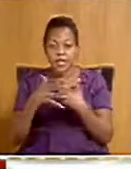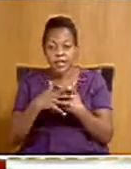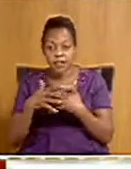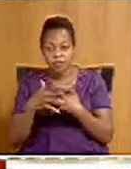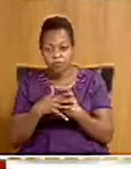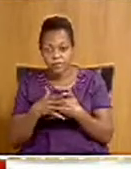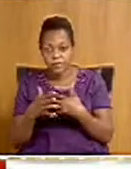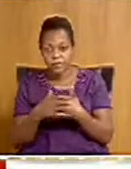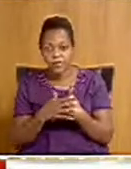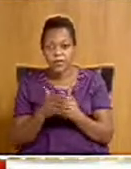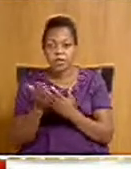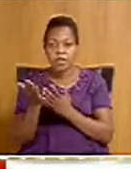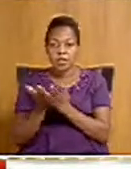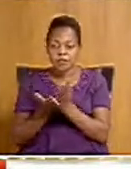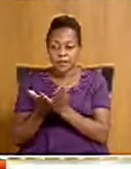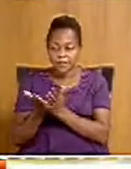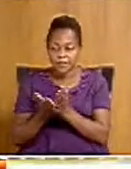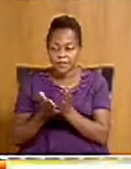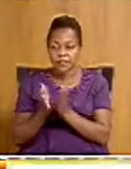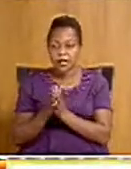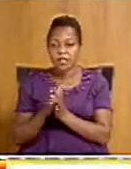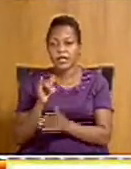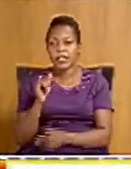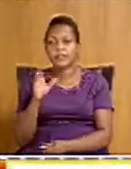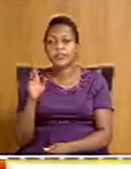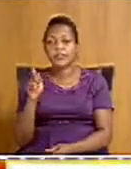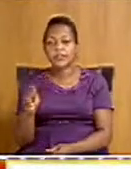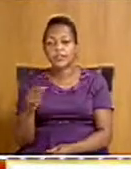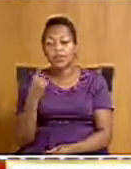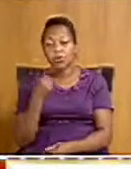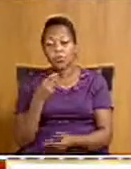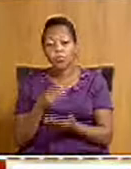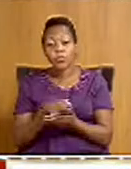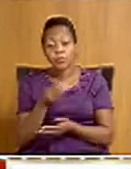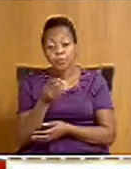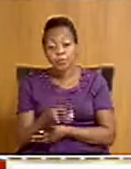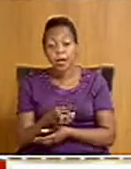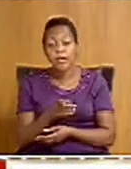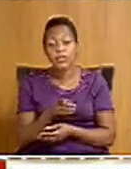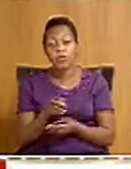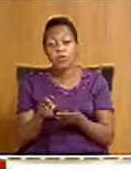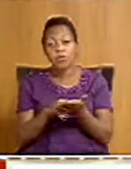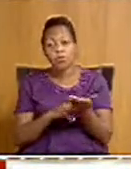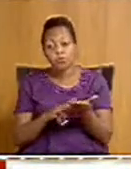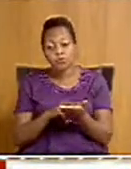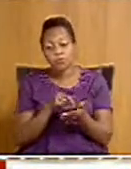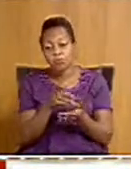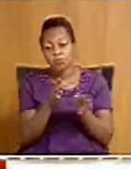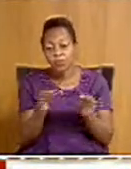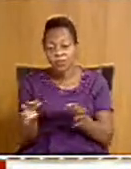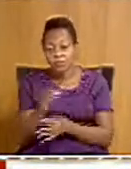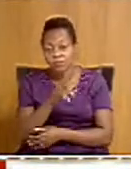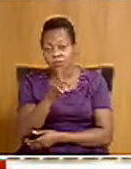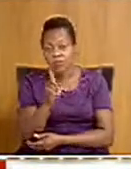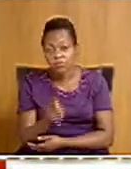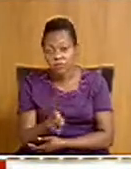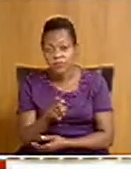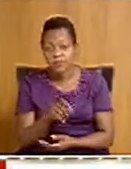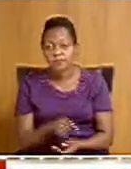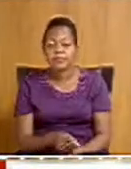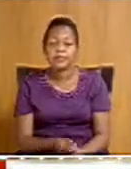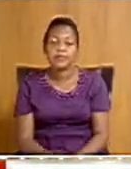industry, services, and ICT, who will buy or utilize all those products?